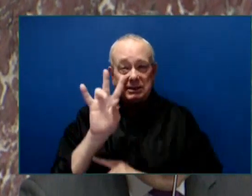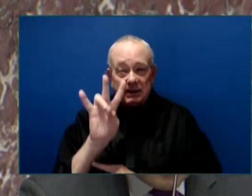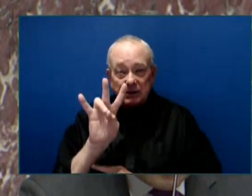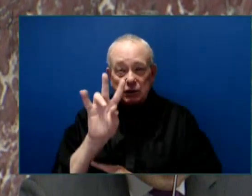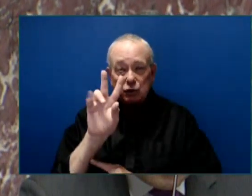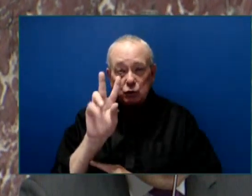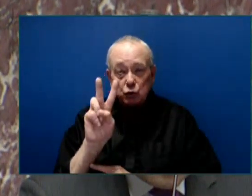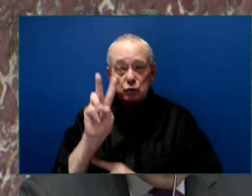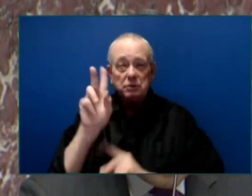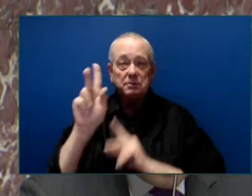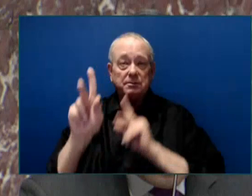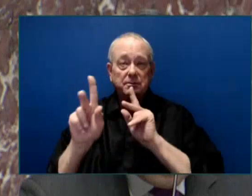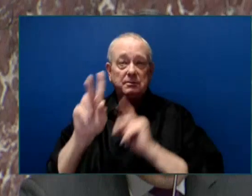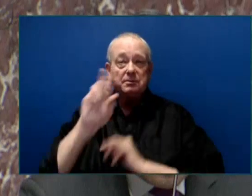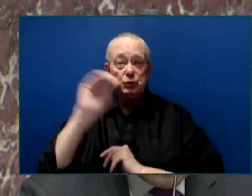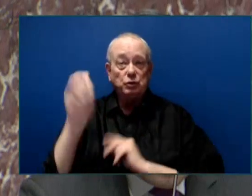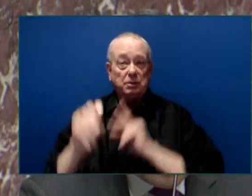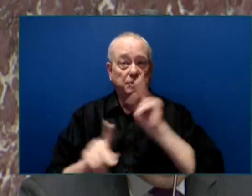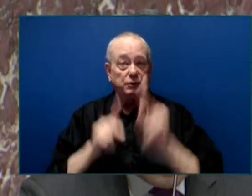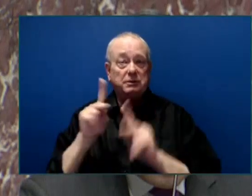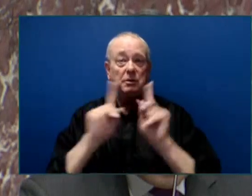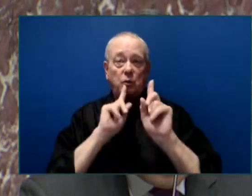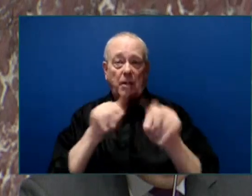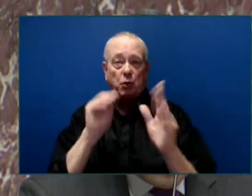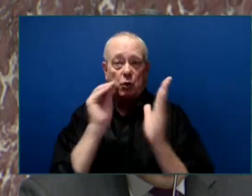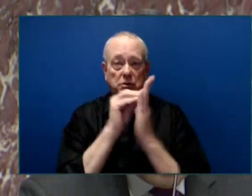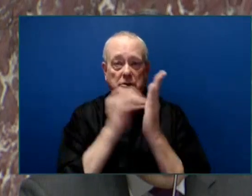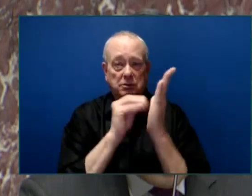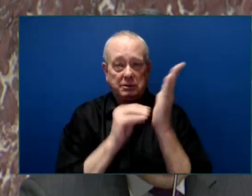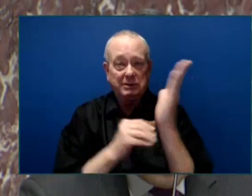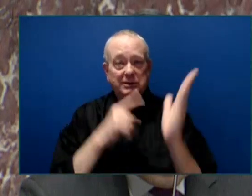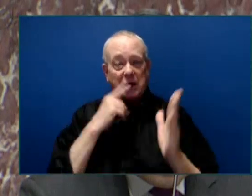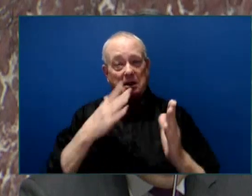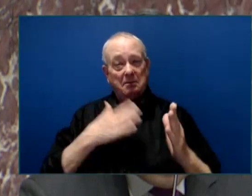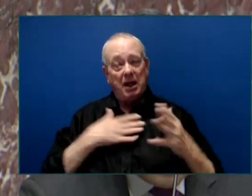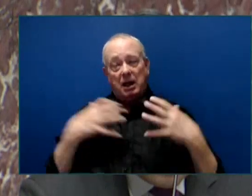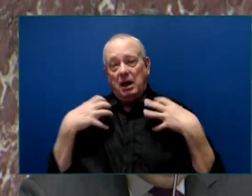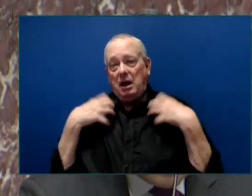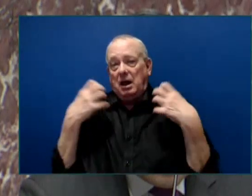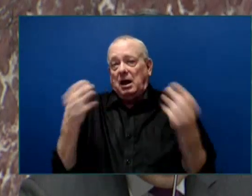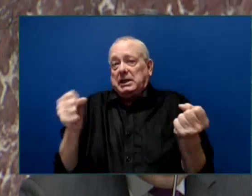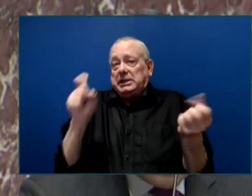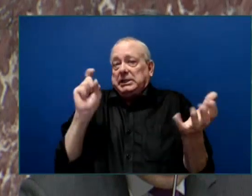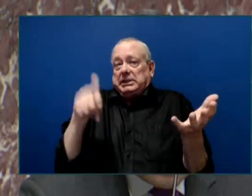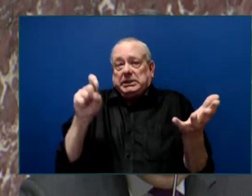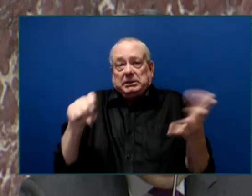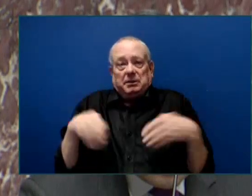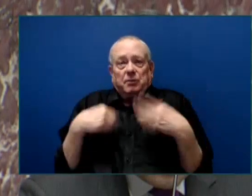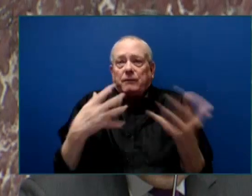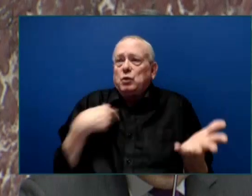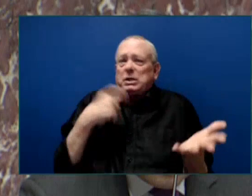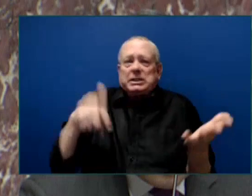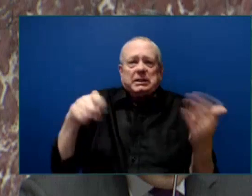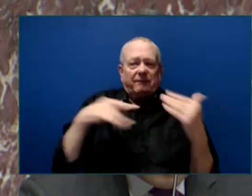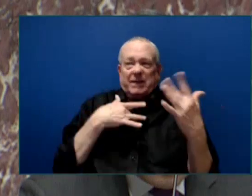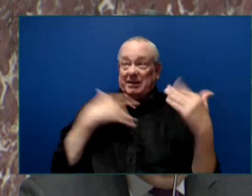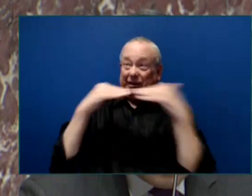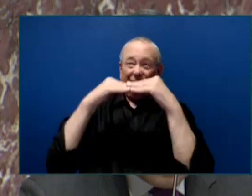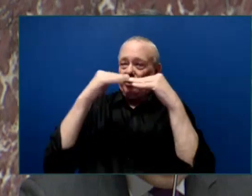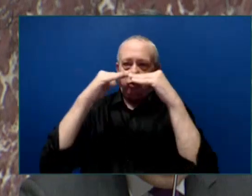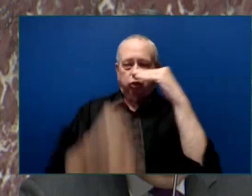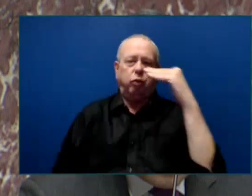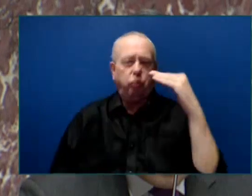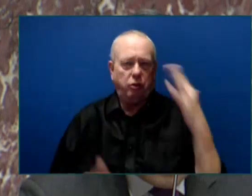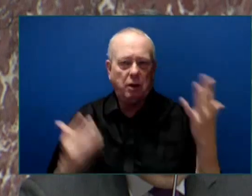needs. That's on this Premier's shoulders. The most shocking revelation is that numerous tenants developed